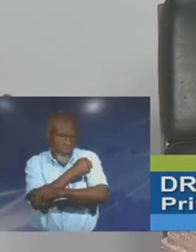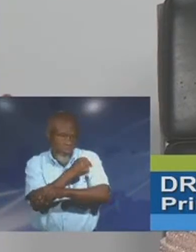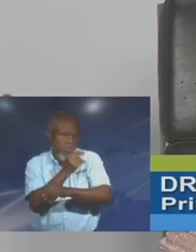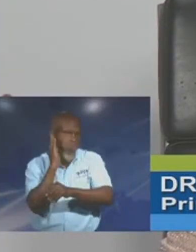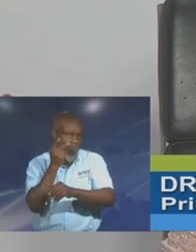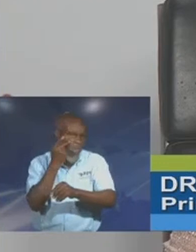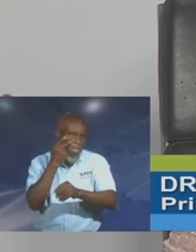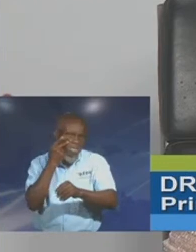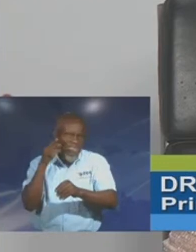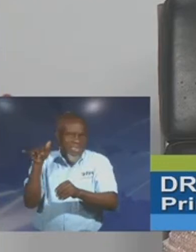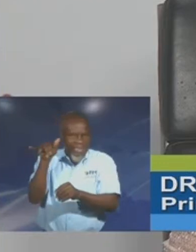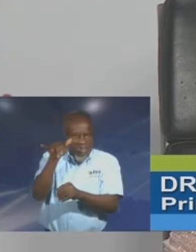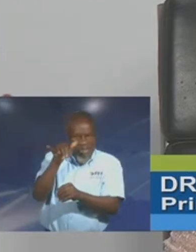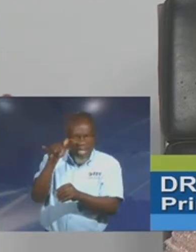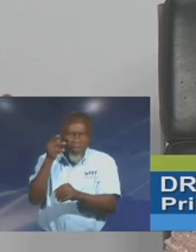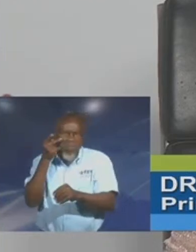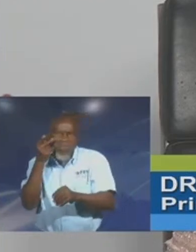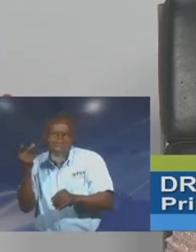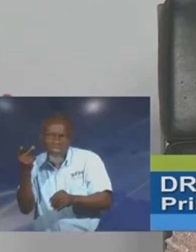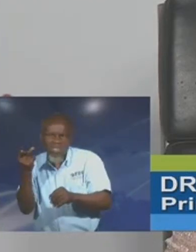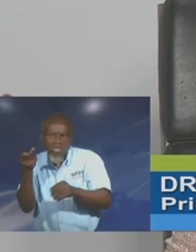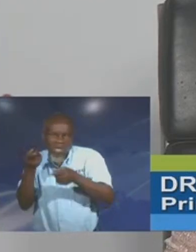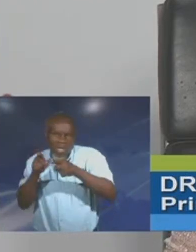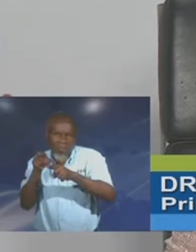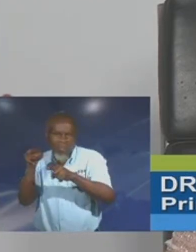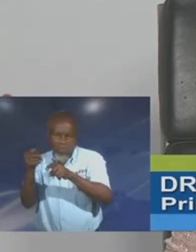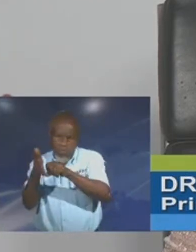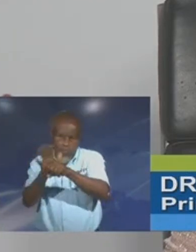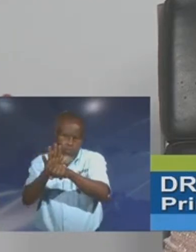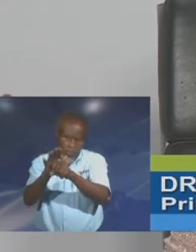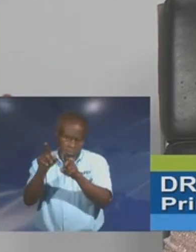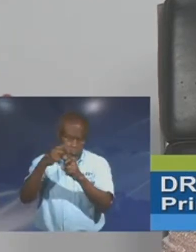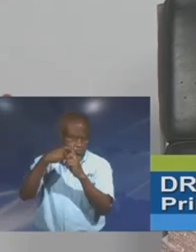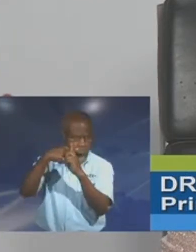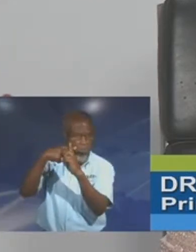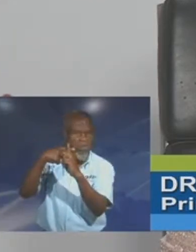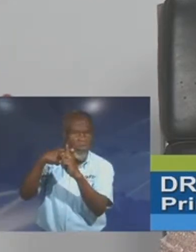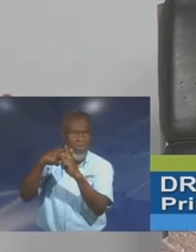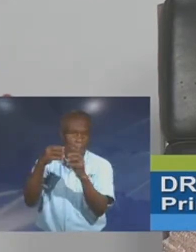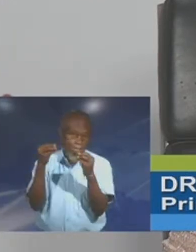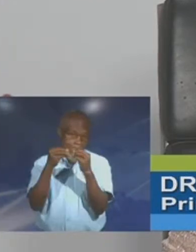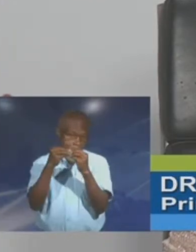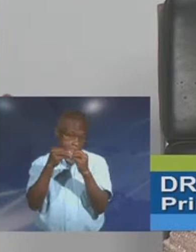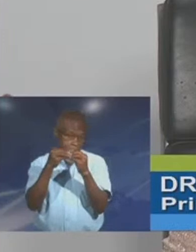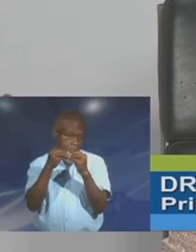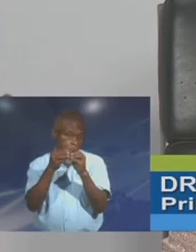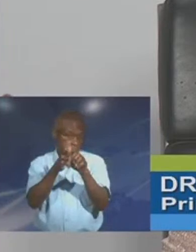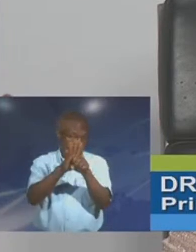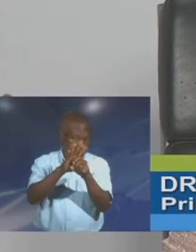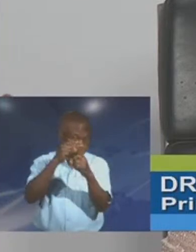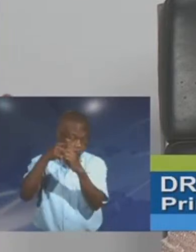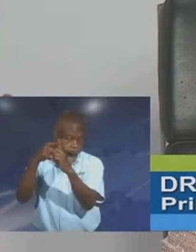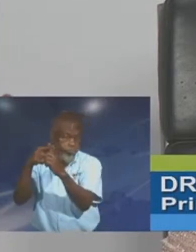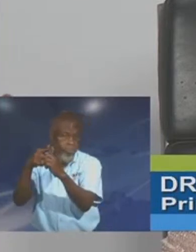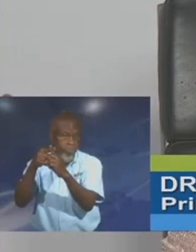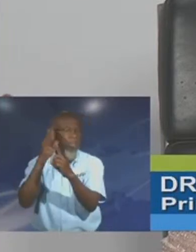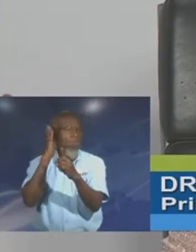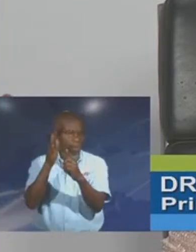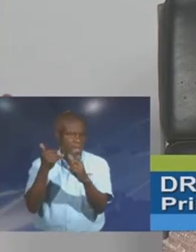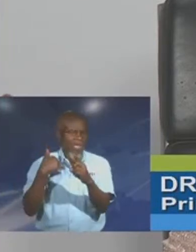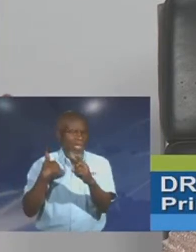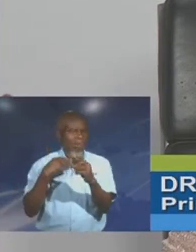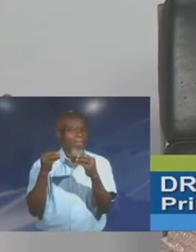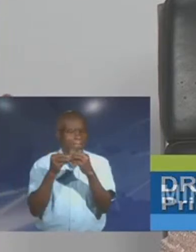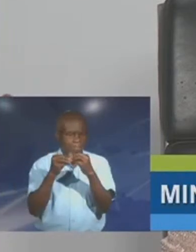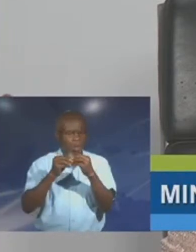the increase in the number of confirmed COVID cases. More COVID cases means that there are more high-risk persons who would be infected